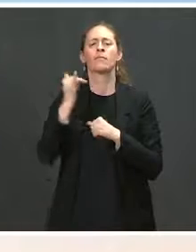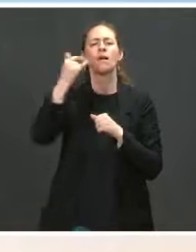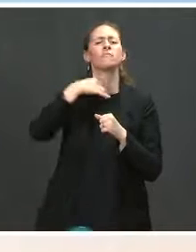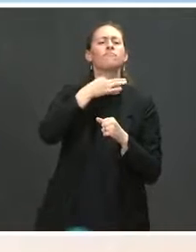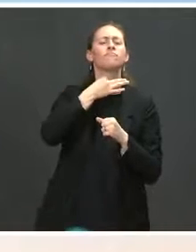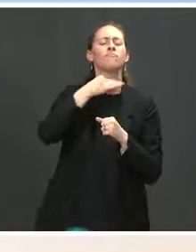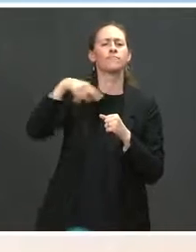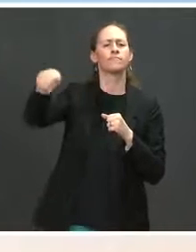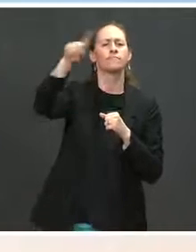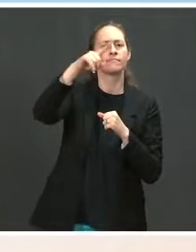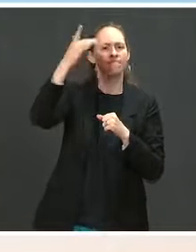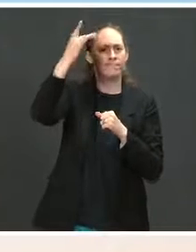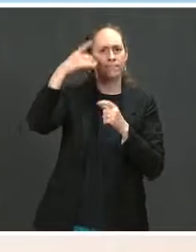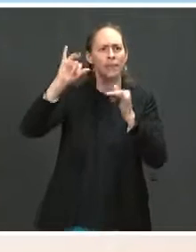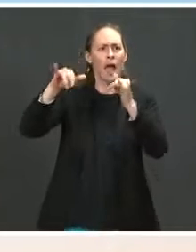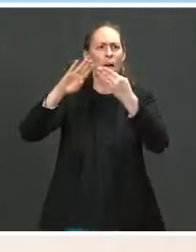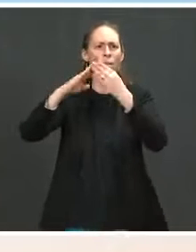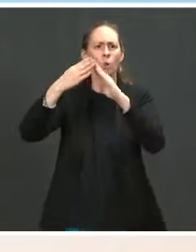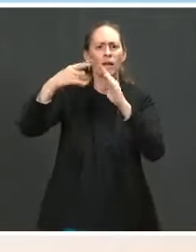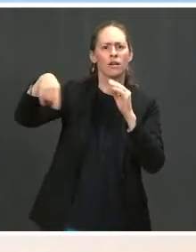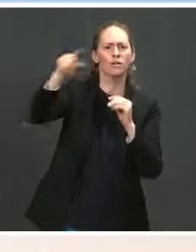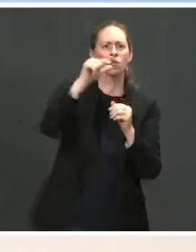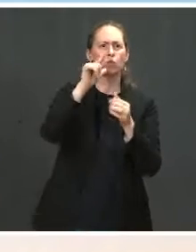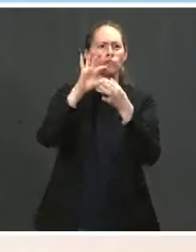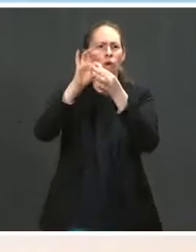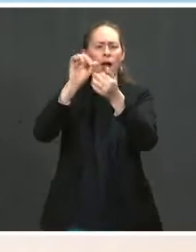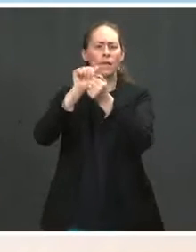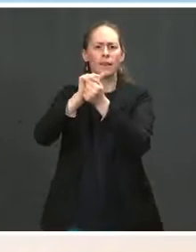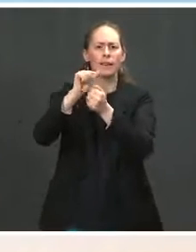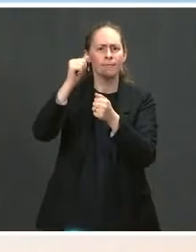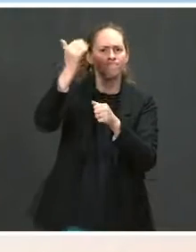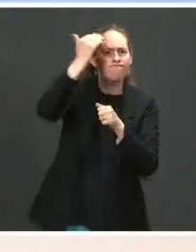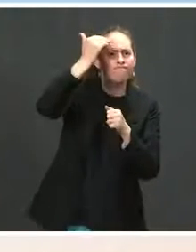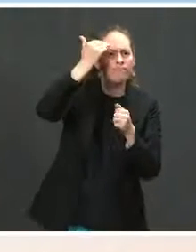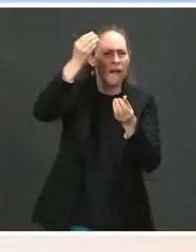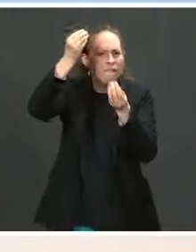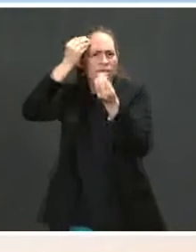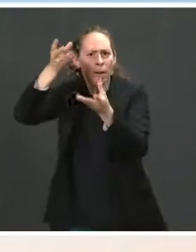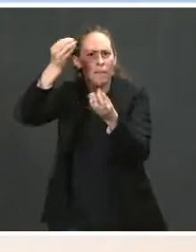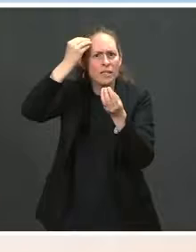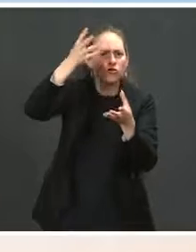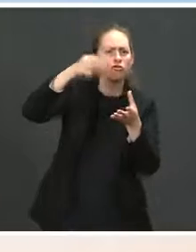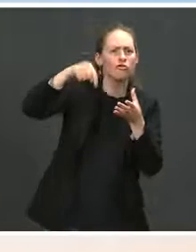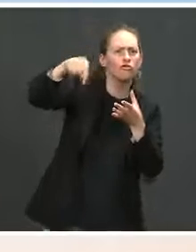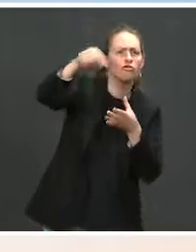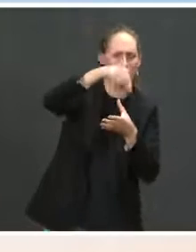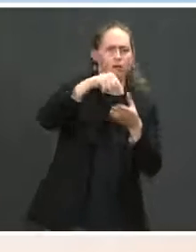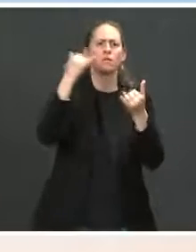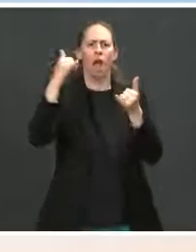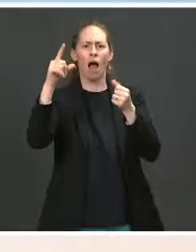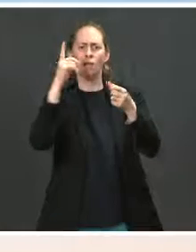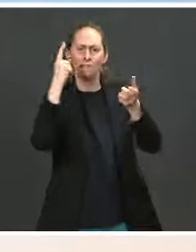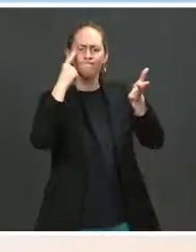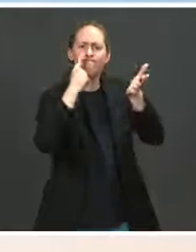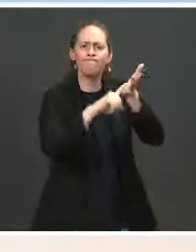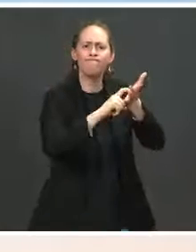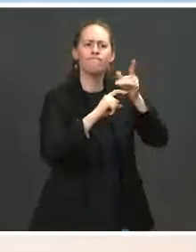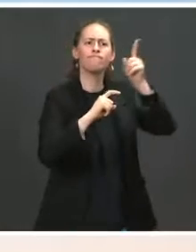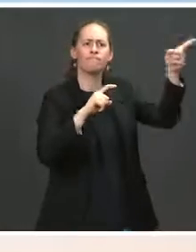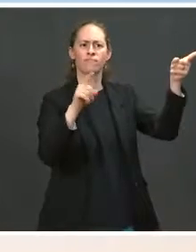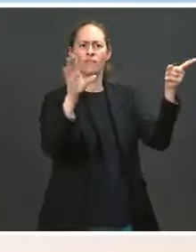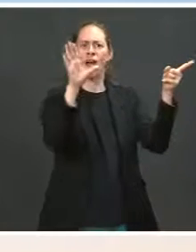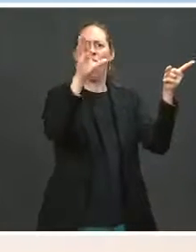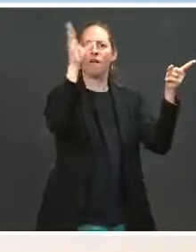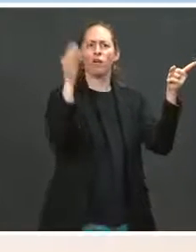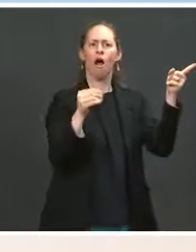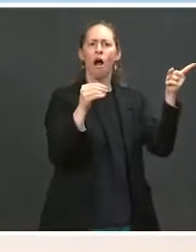will struggle to hold the Taliban at bay if the coalition withdraws its support. So what plans does the administration have to prevent this from